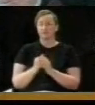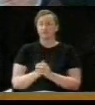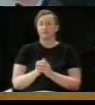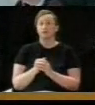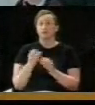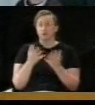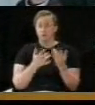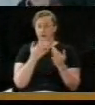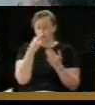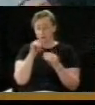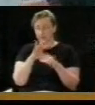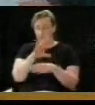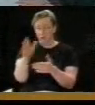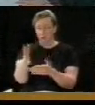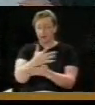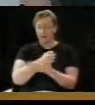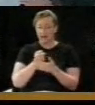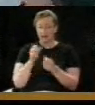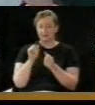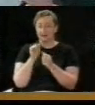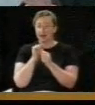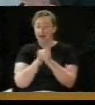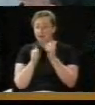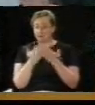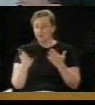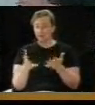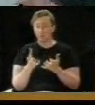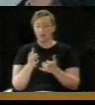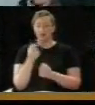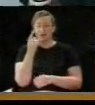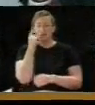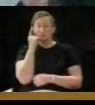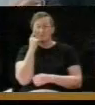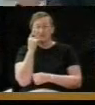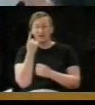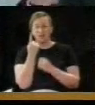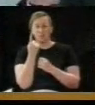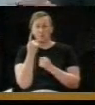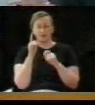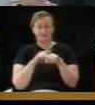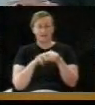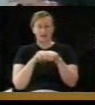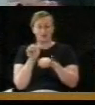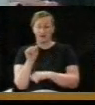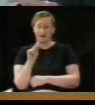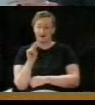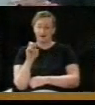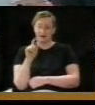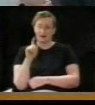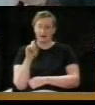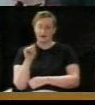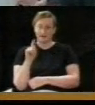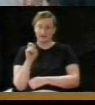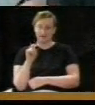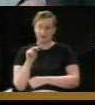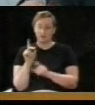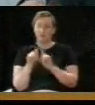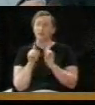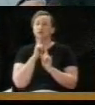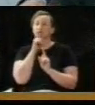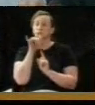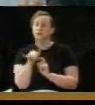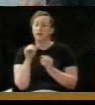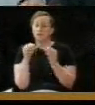what he wants. We get this notion that this was a one-time annexation issue, but it's really more than that. It's